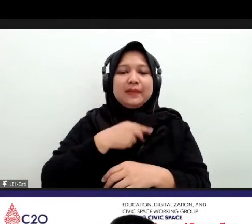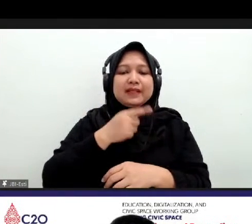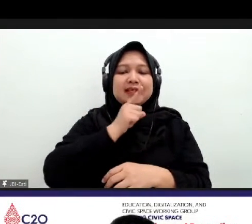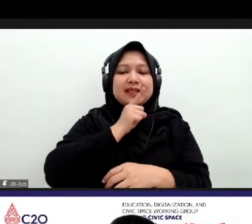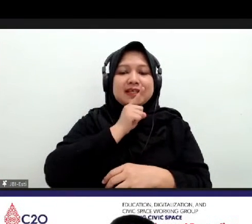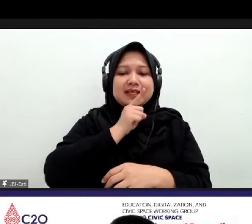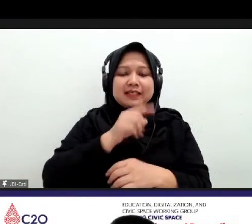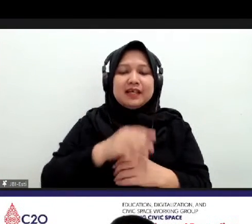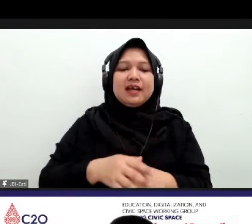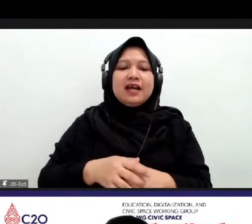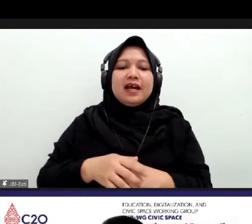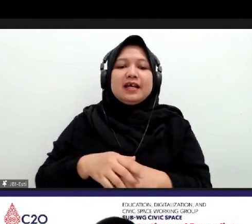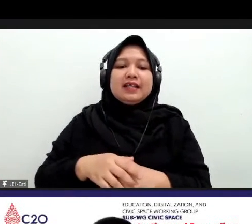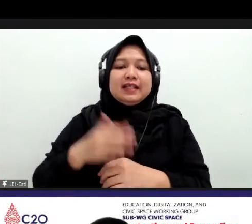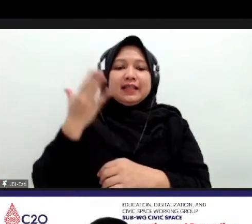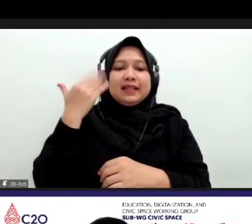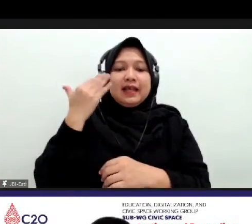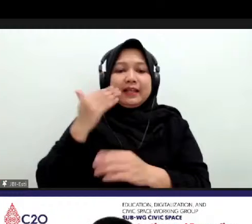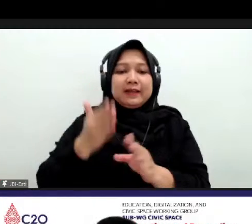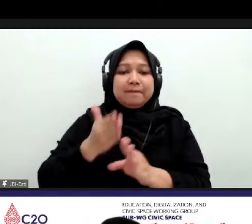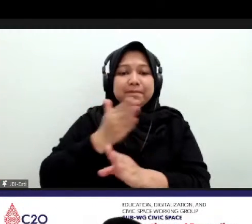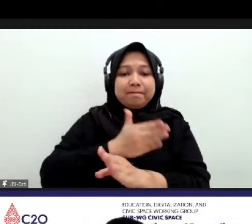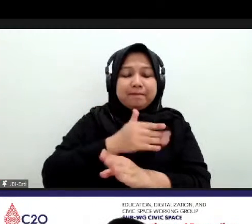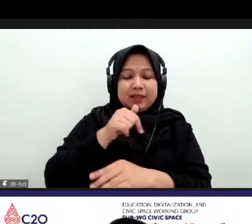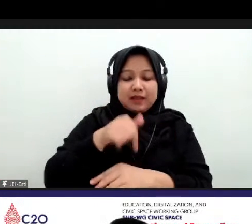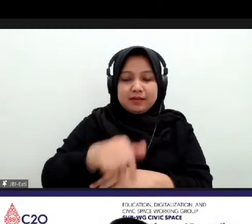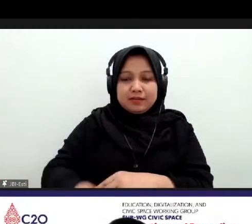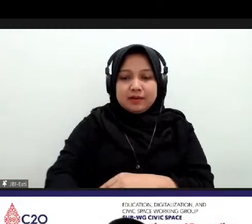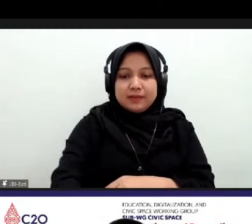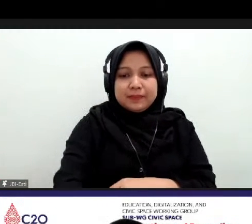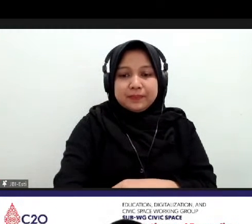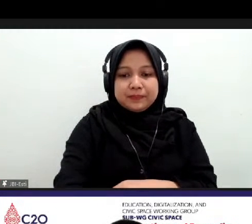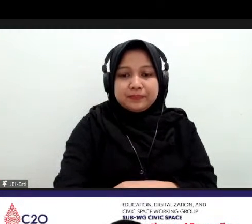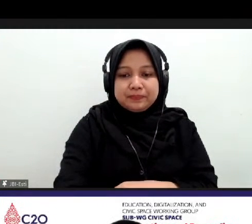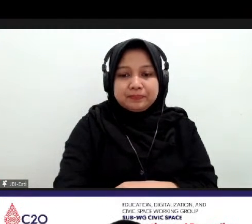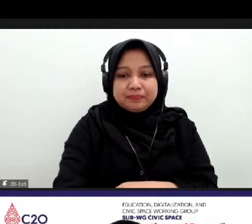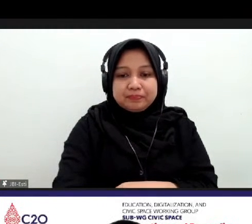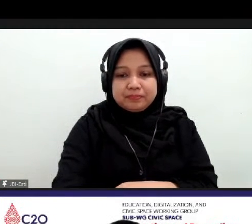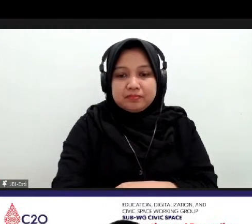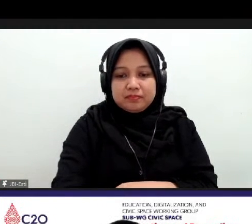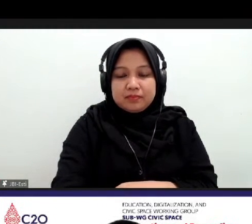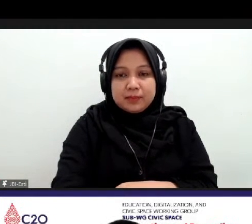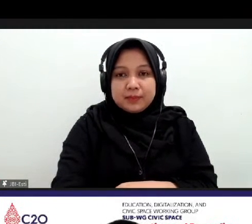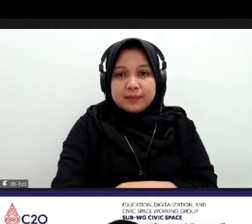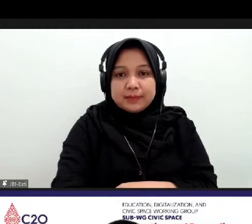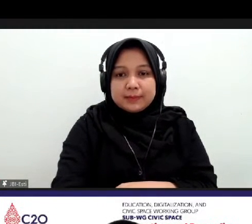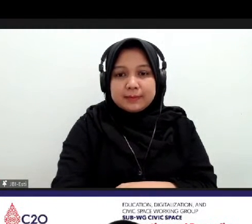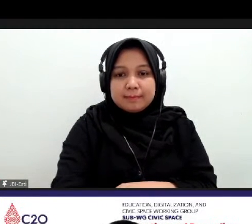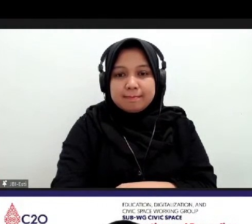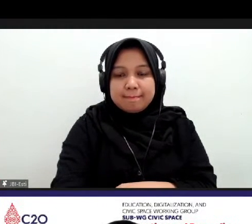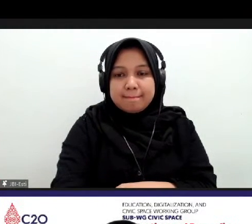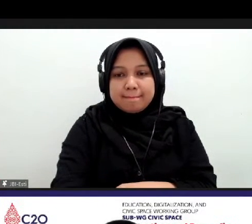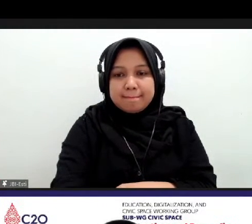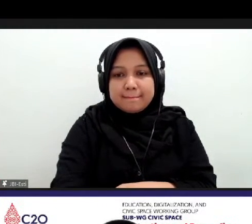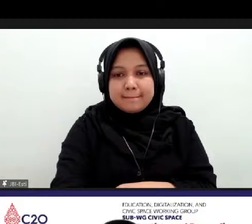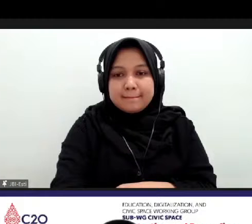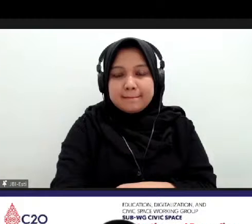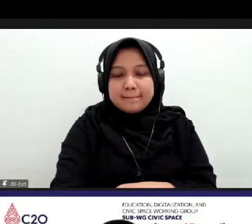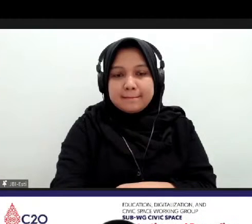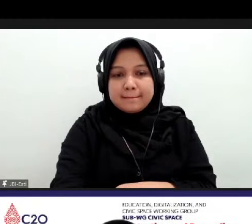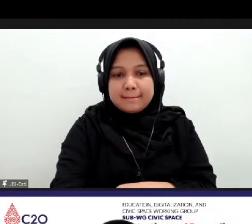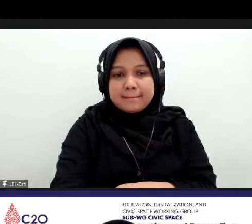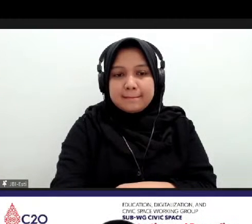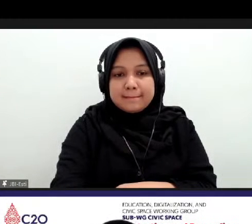great presentation about the context and also challenges in the realization of civic space, in the realization of democracy